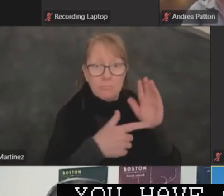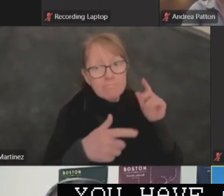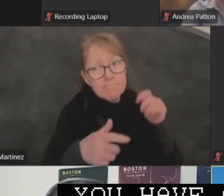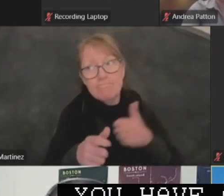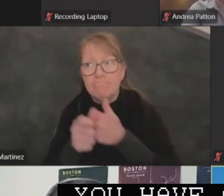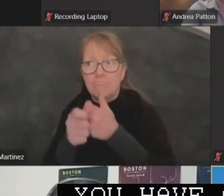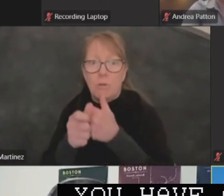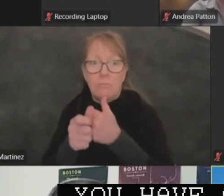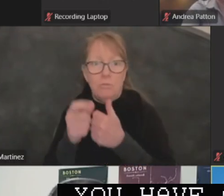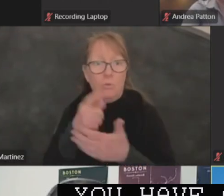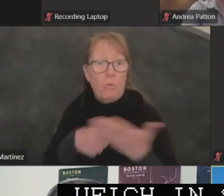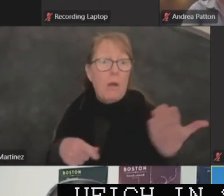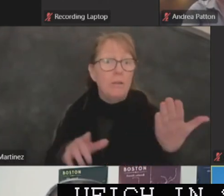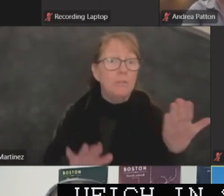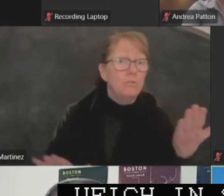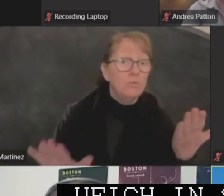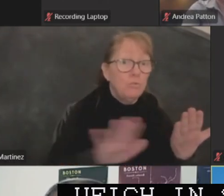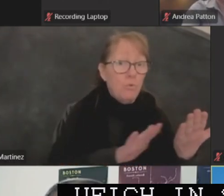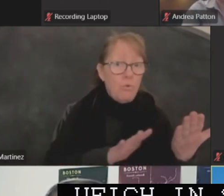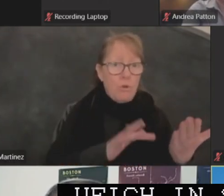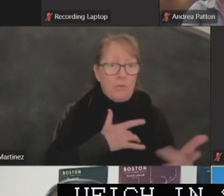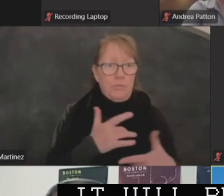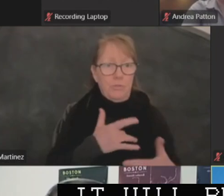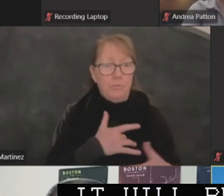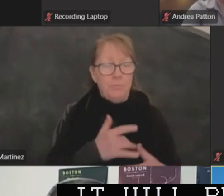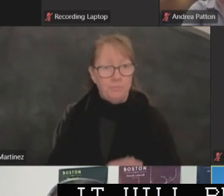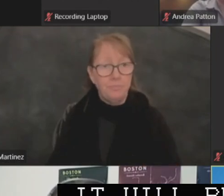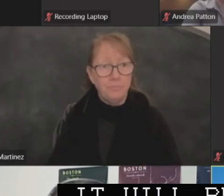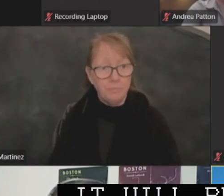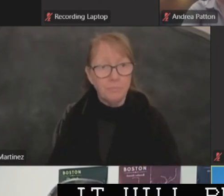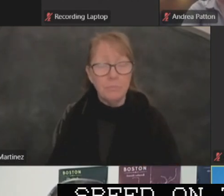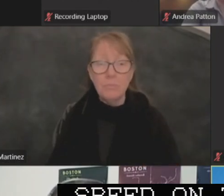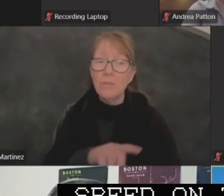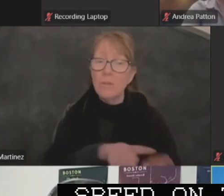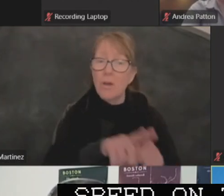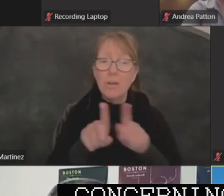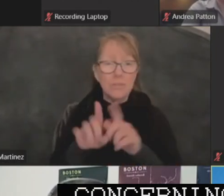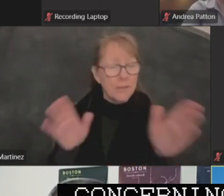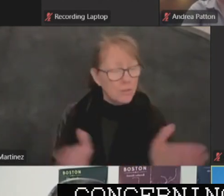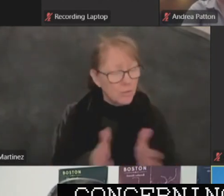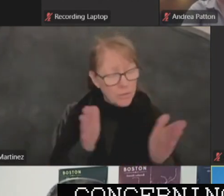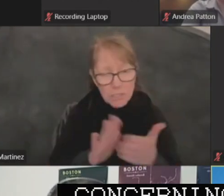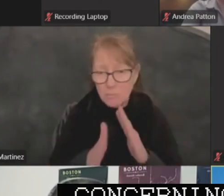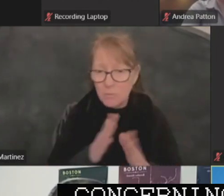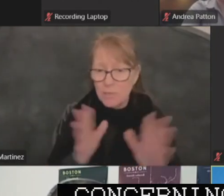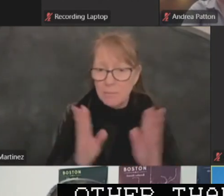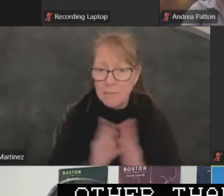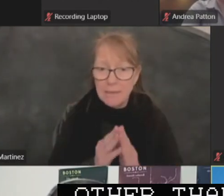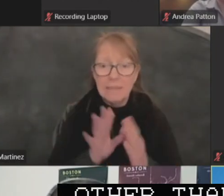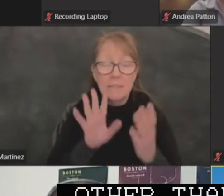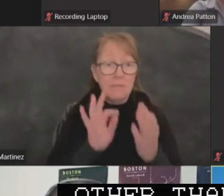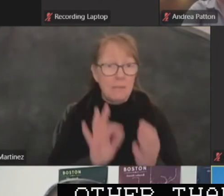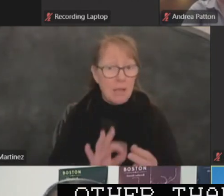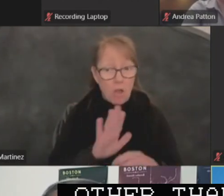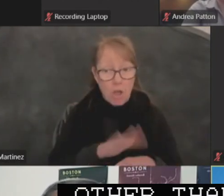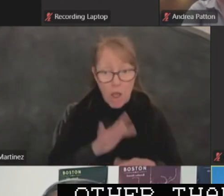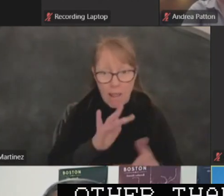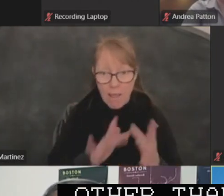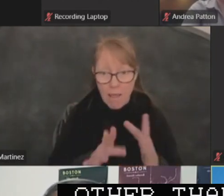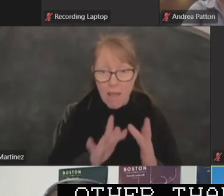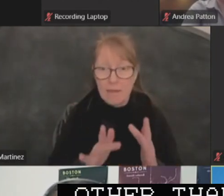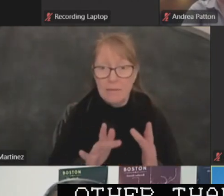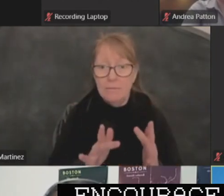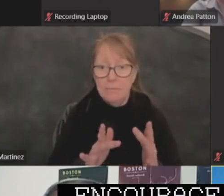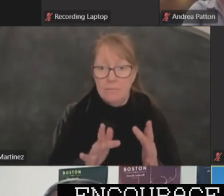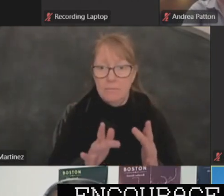concerning to you. Other than that, I would encourage like the community meetings and giving feedback online, things like that. But it is so